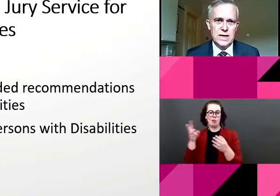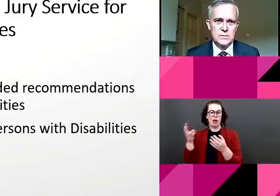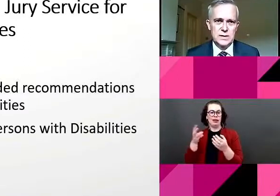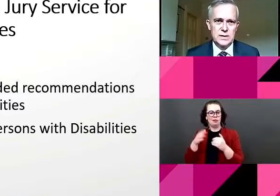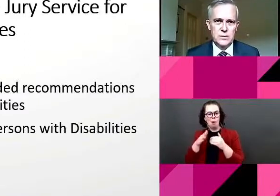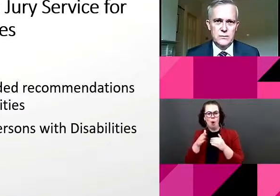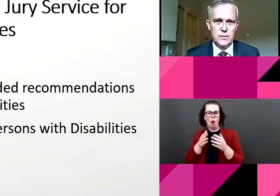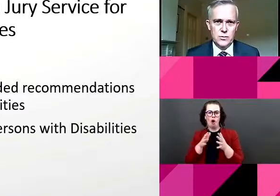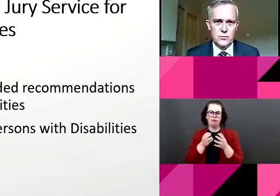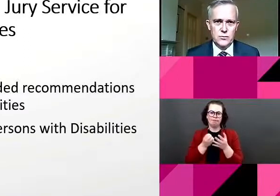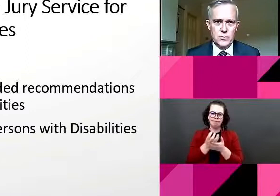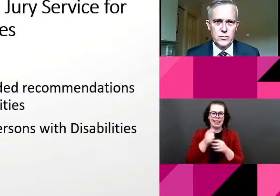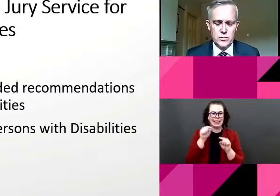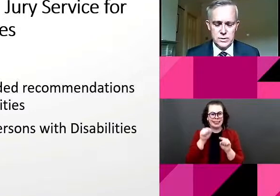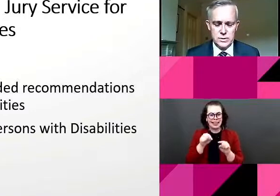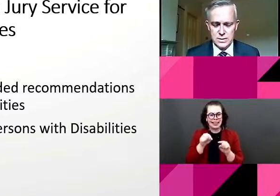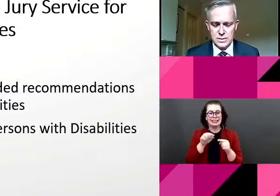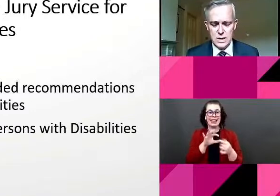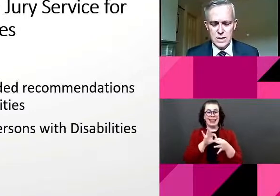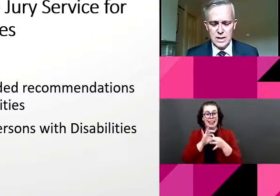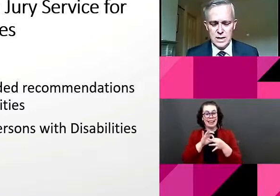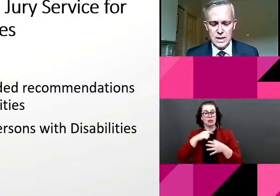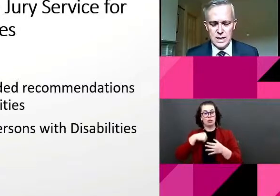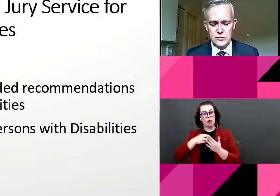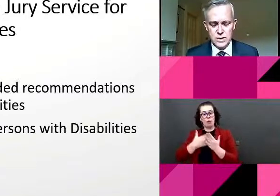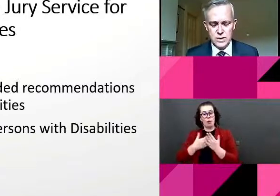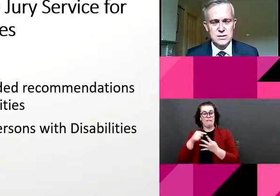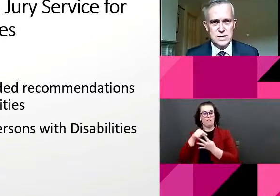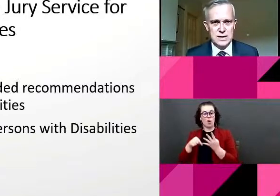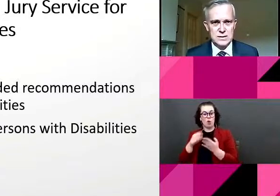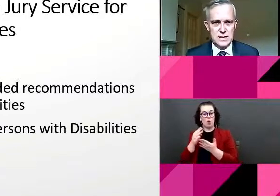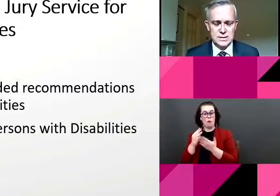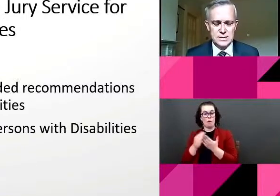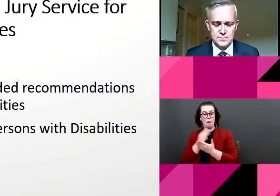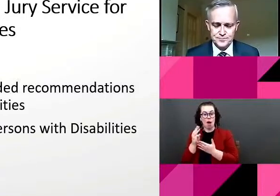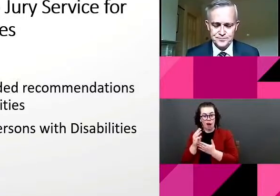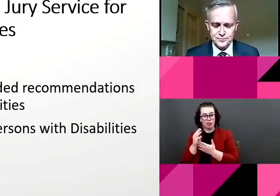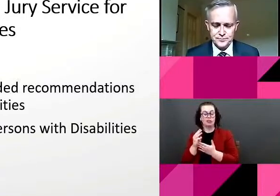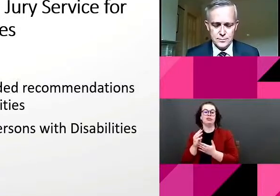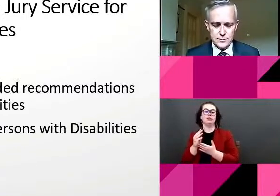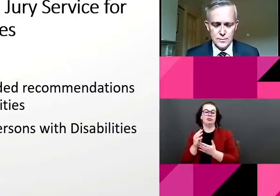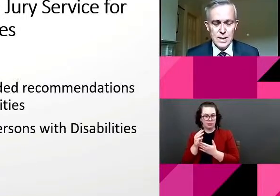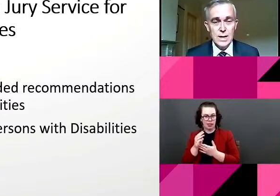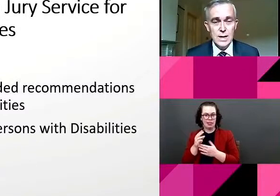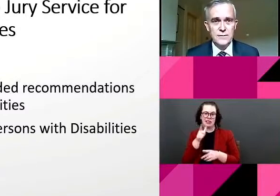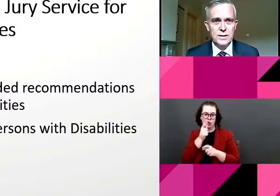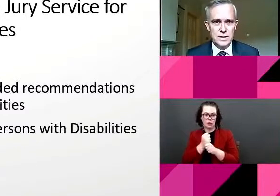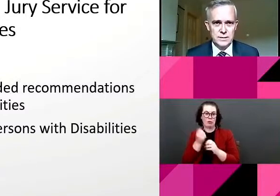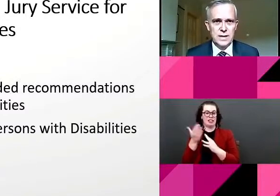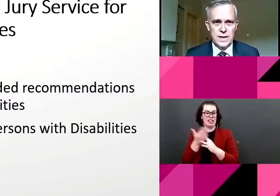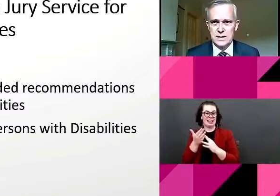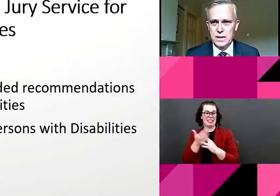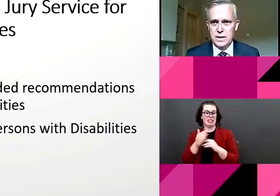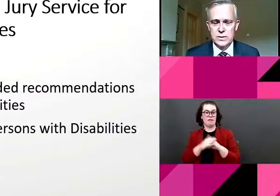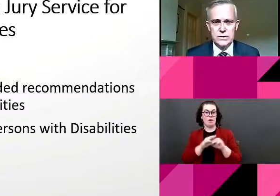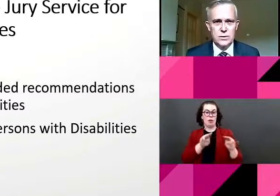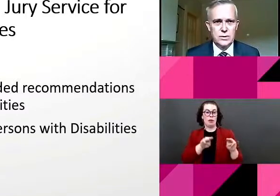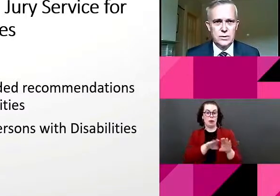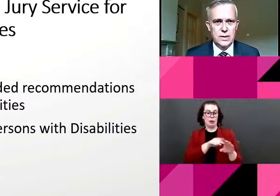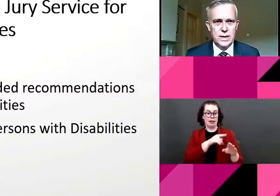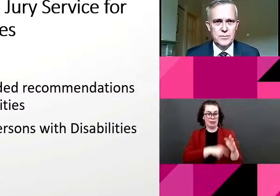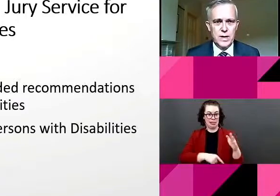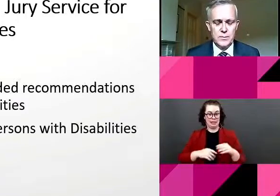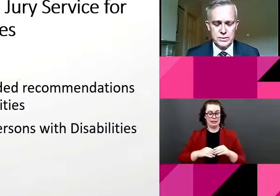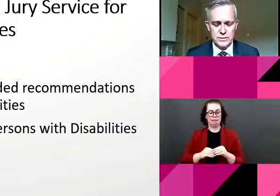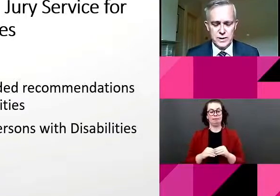four aspects of our report that addressed access. And the final thing then, I will